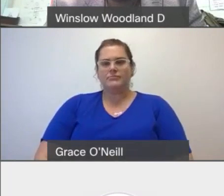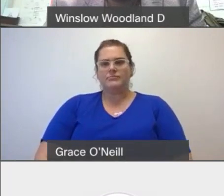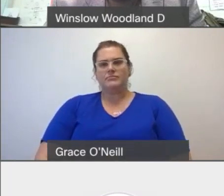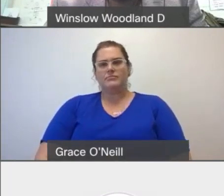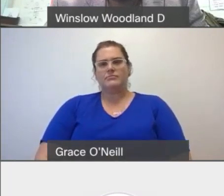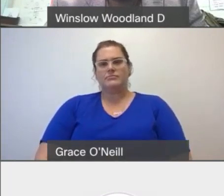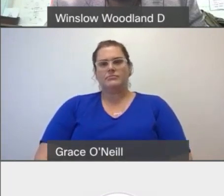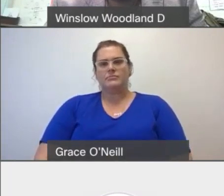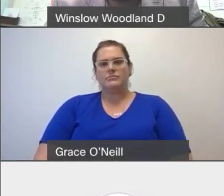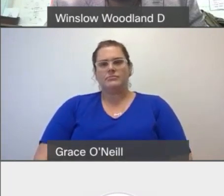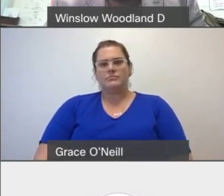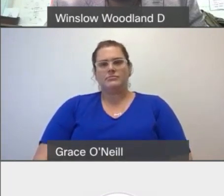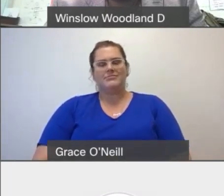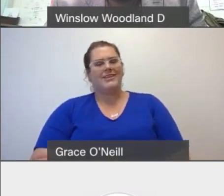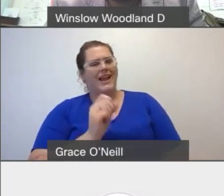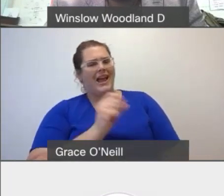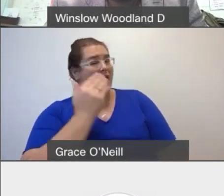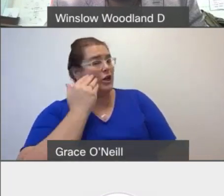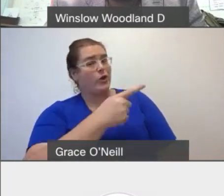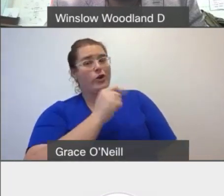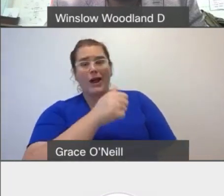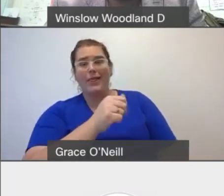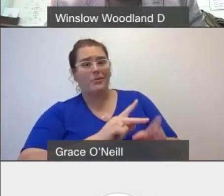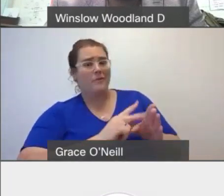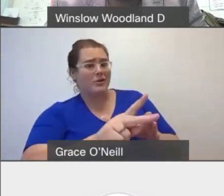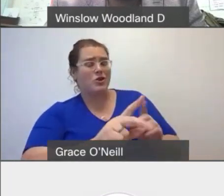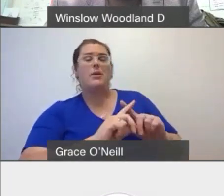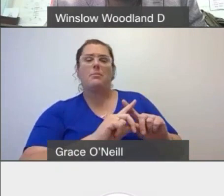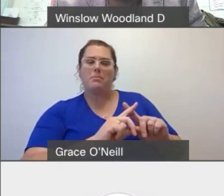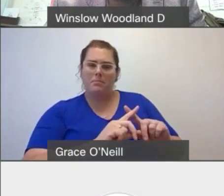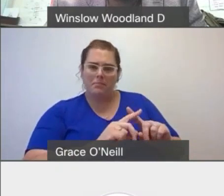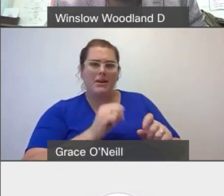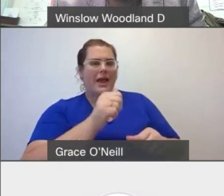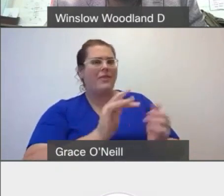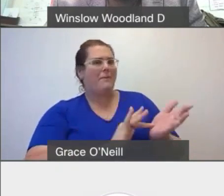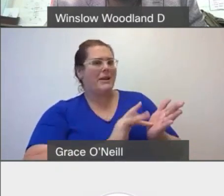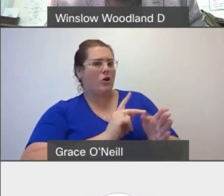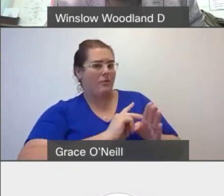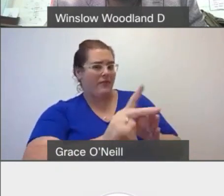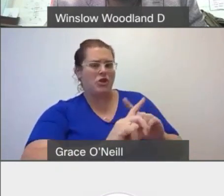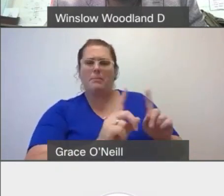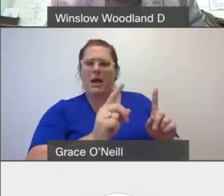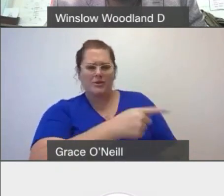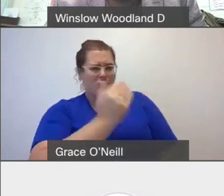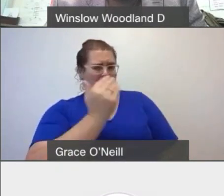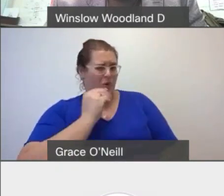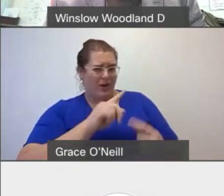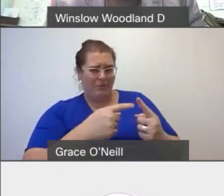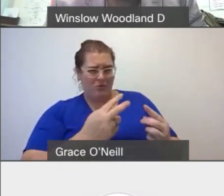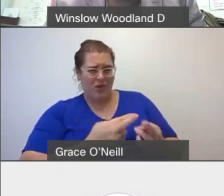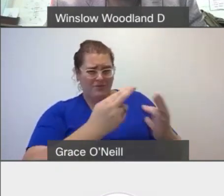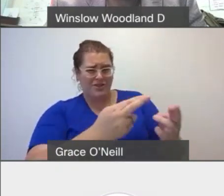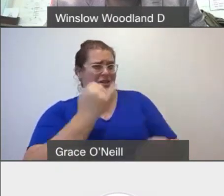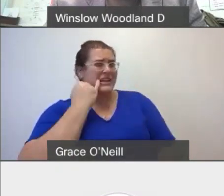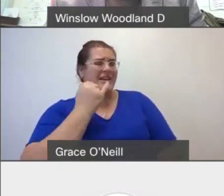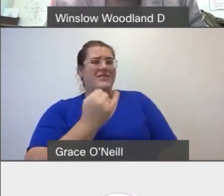I know you are not the professional in this, but might you know what the recommendation has been for someone who only took 1 dose and